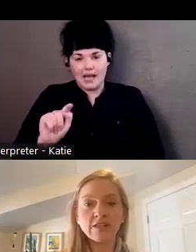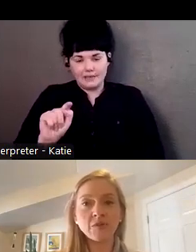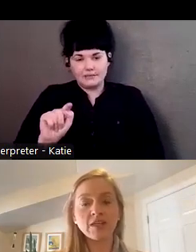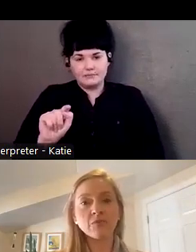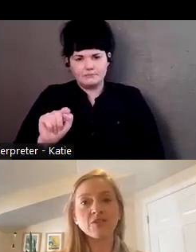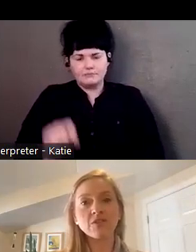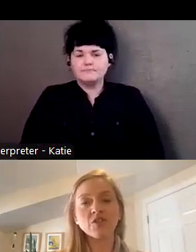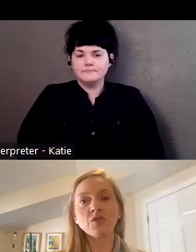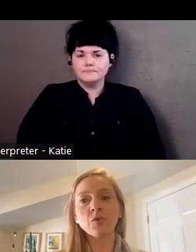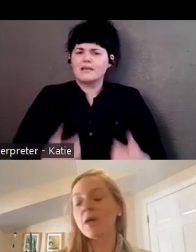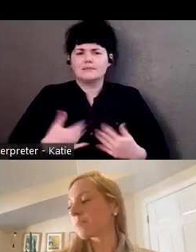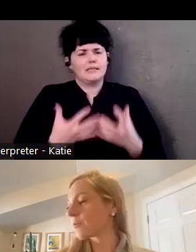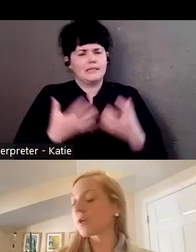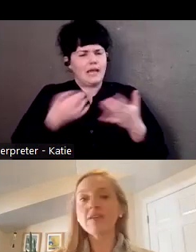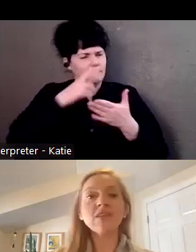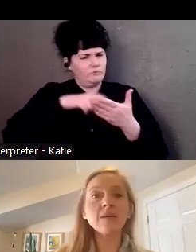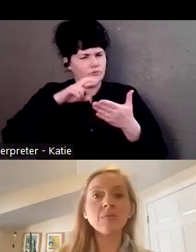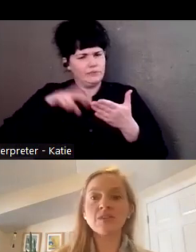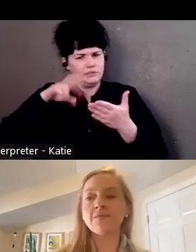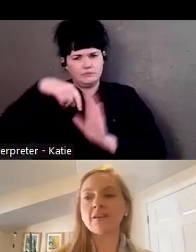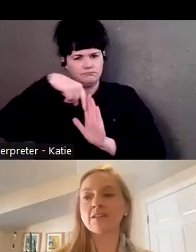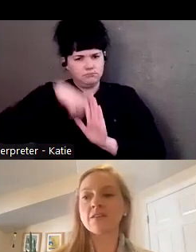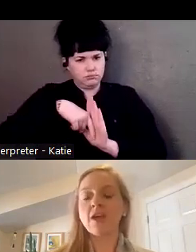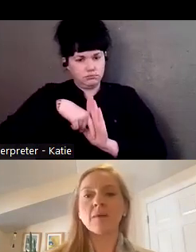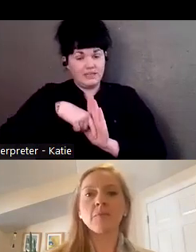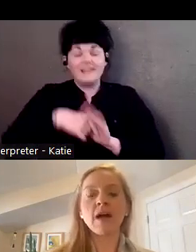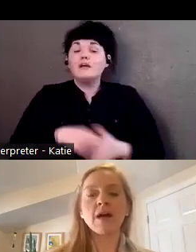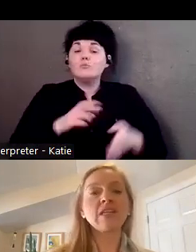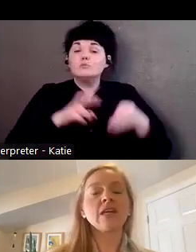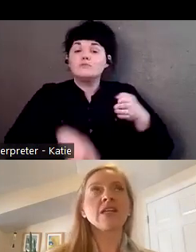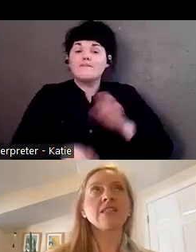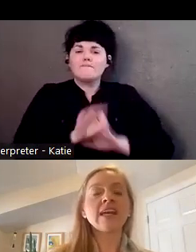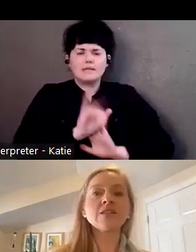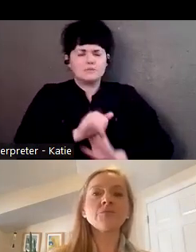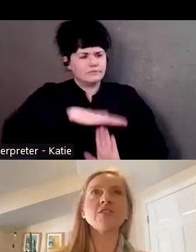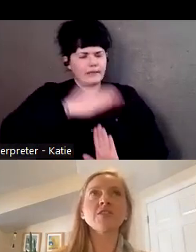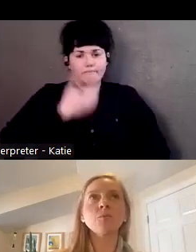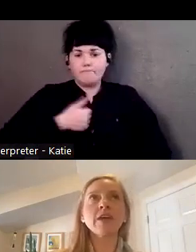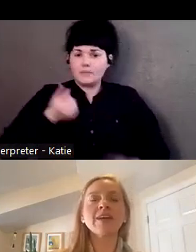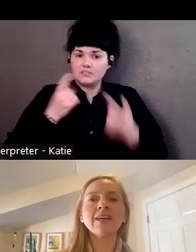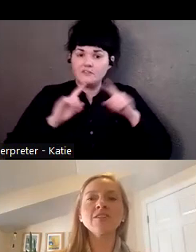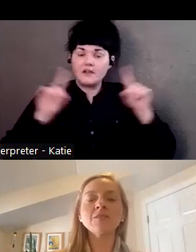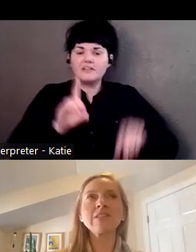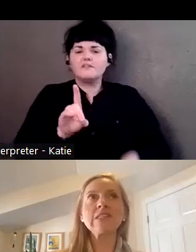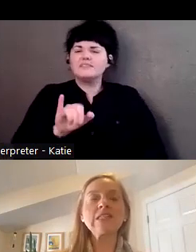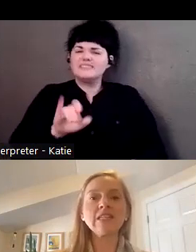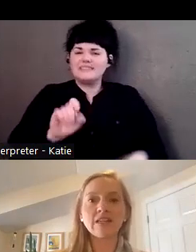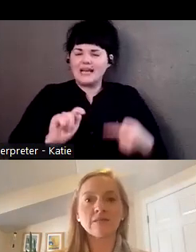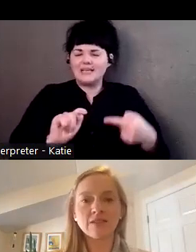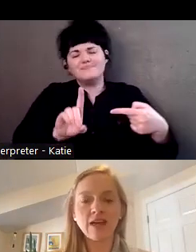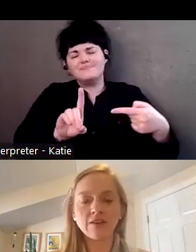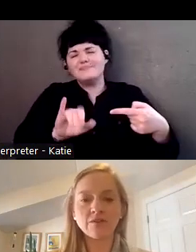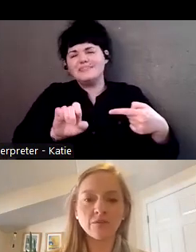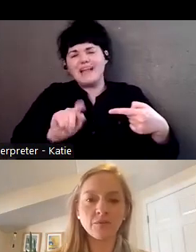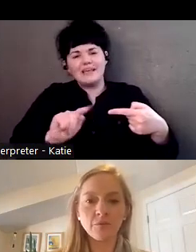has gone into it. It's research to be one of the most effective. Diet is really just a way, diet just means